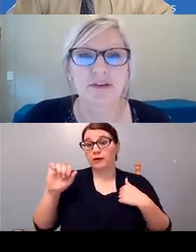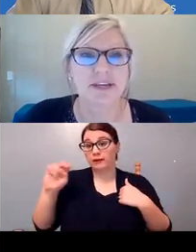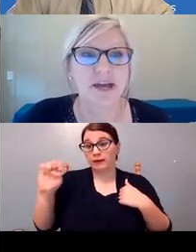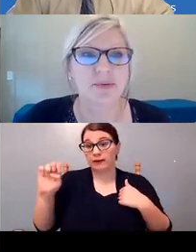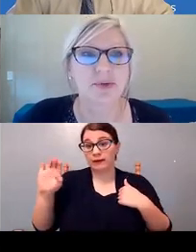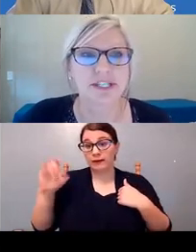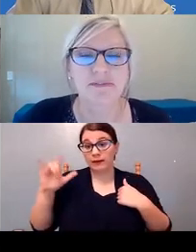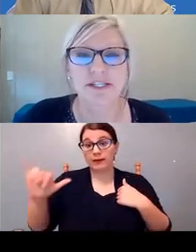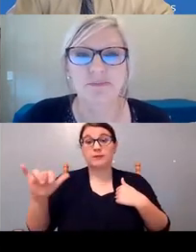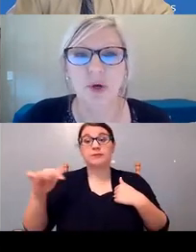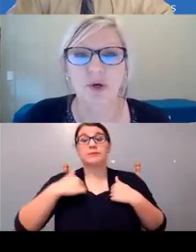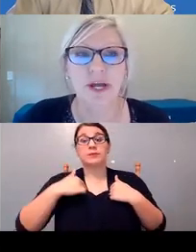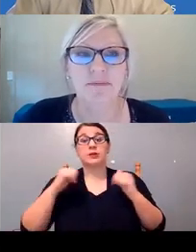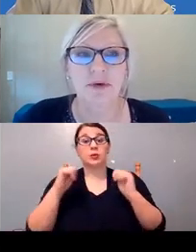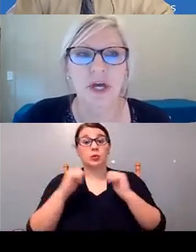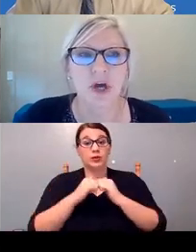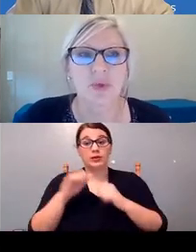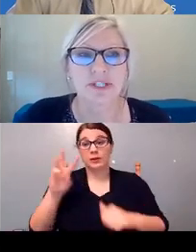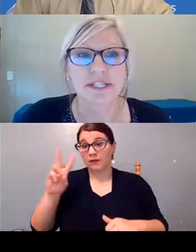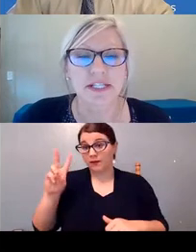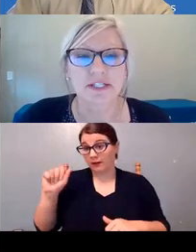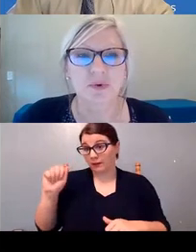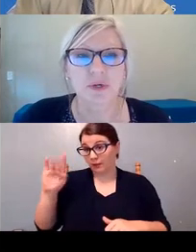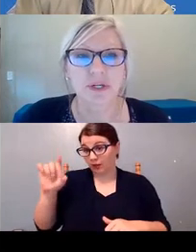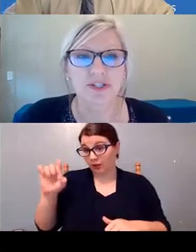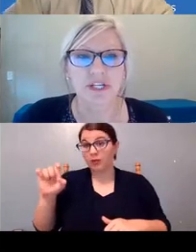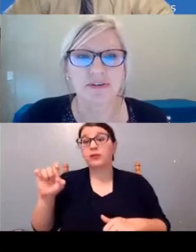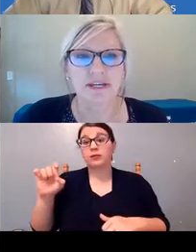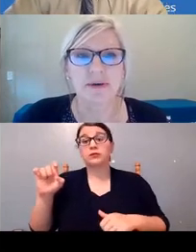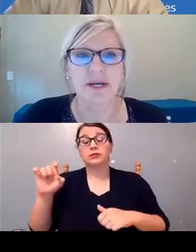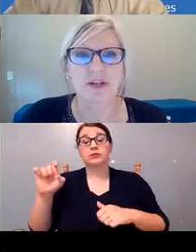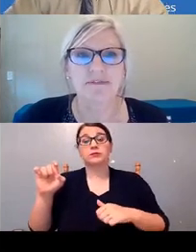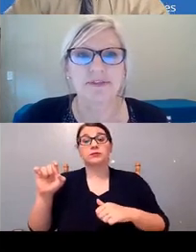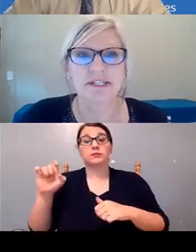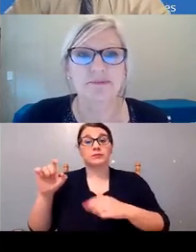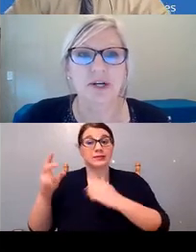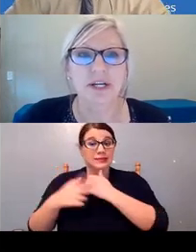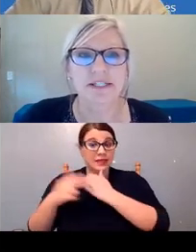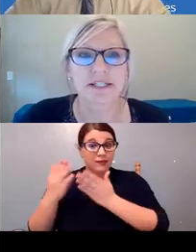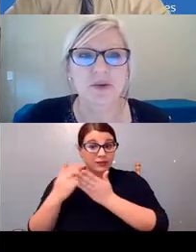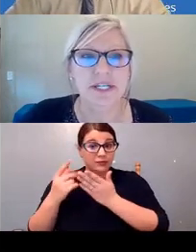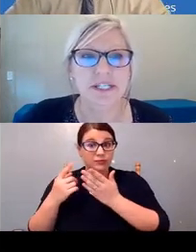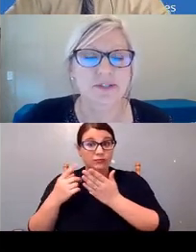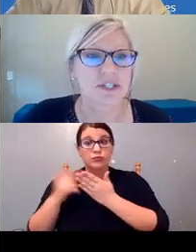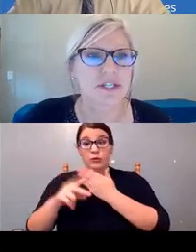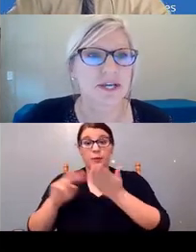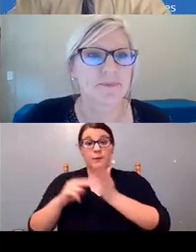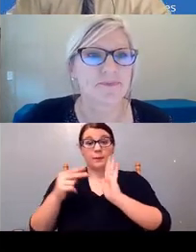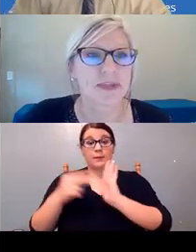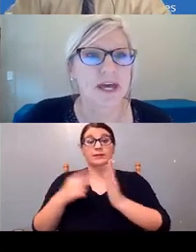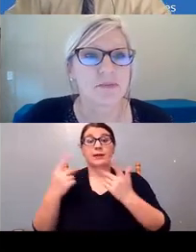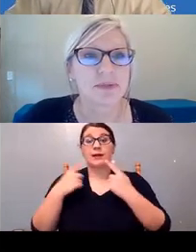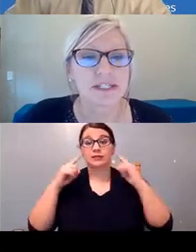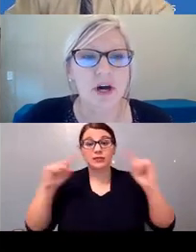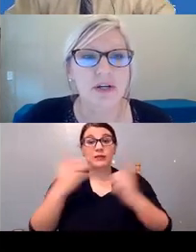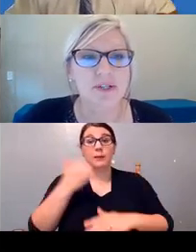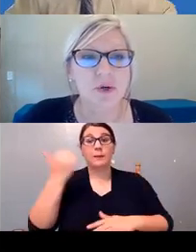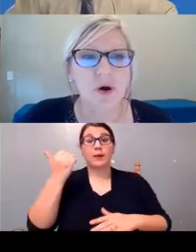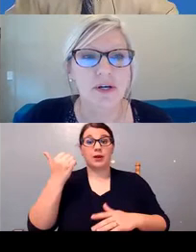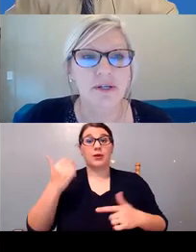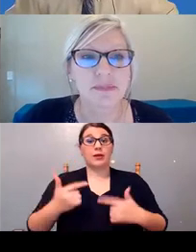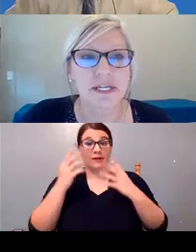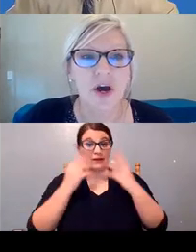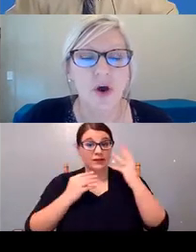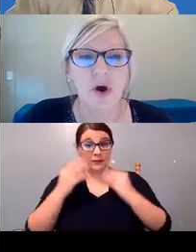the WVABLE Savings Program, which stands for Achieving a Better Life Experience in West Virginia. Please